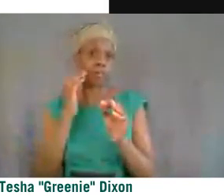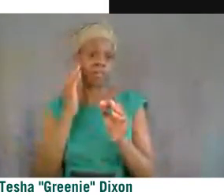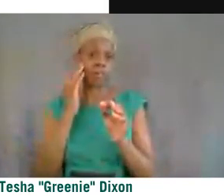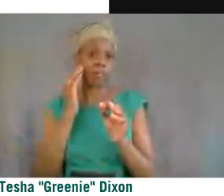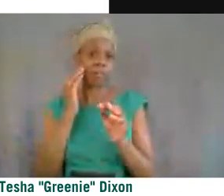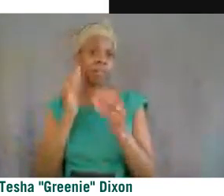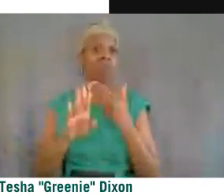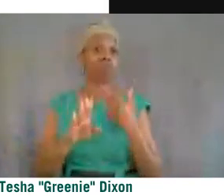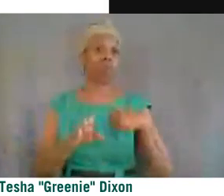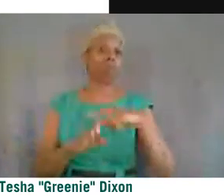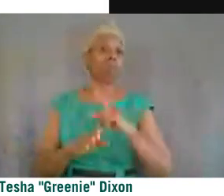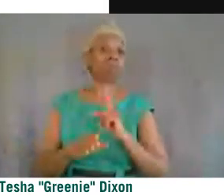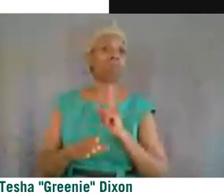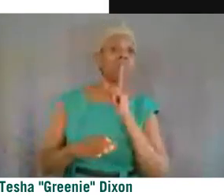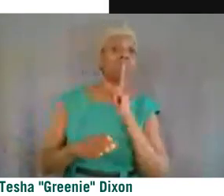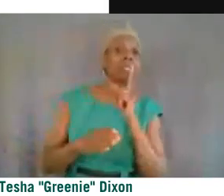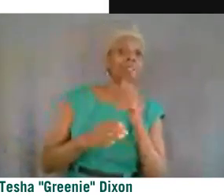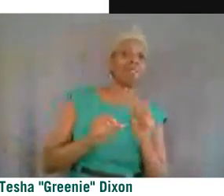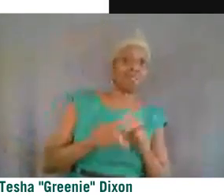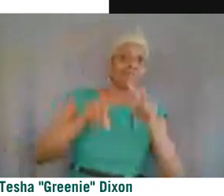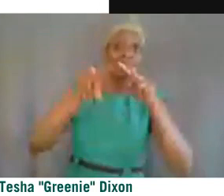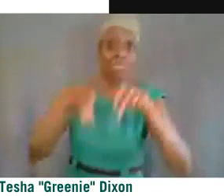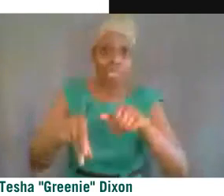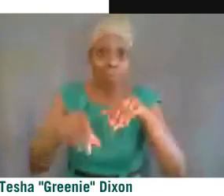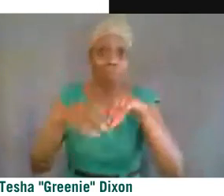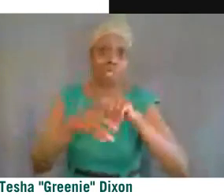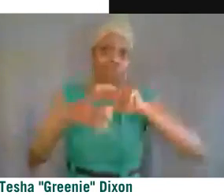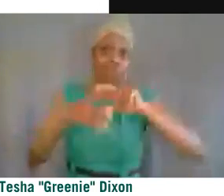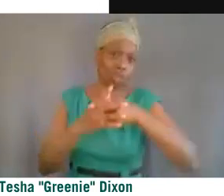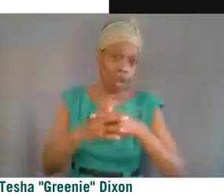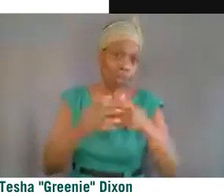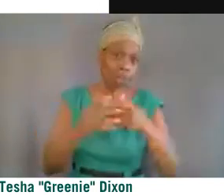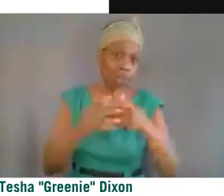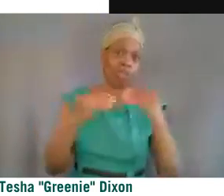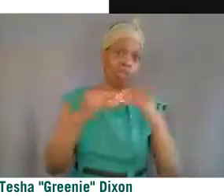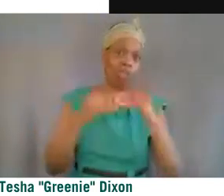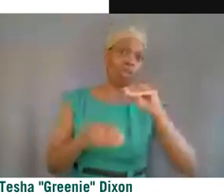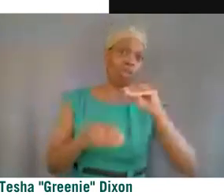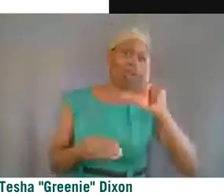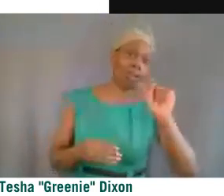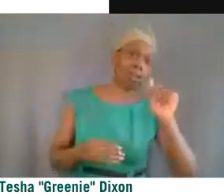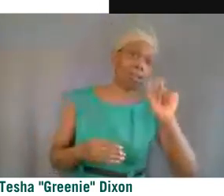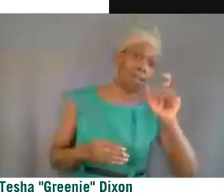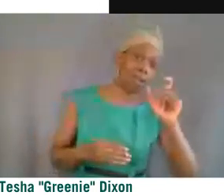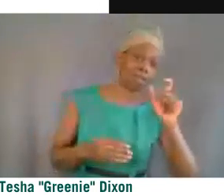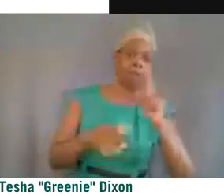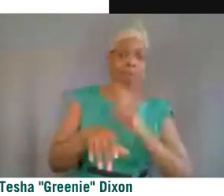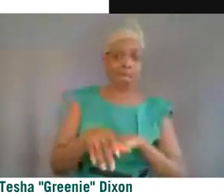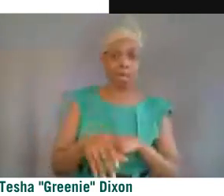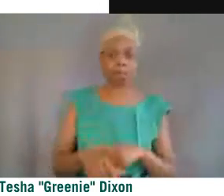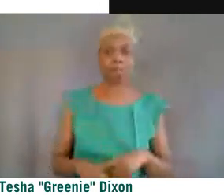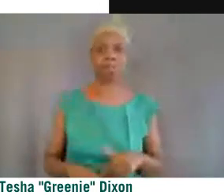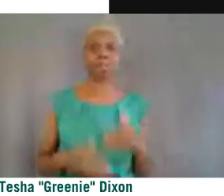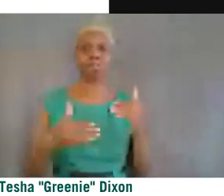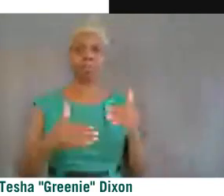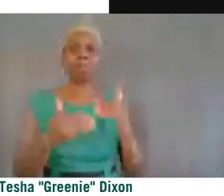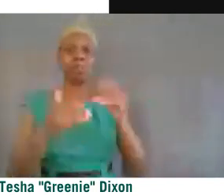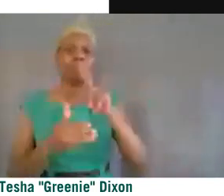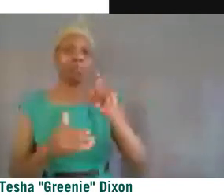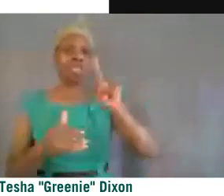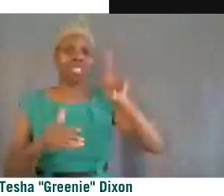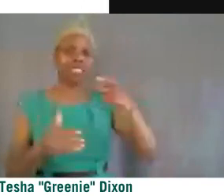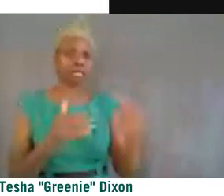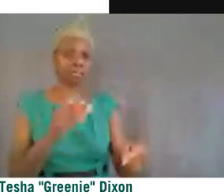before we really head into it. So this is sort of the next question that has just come in then.